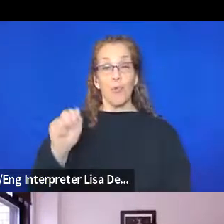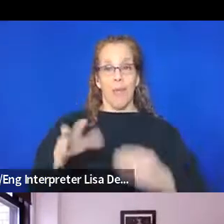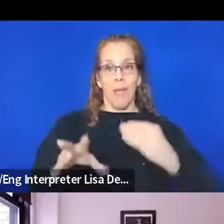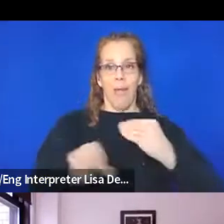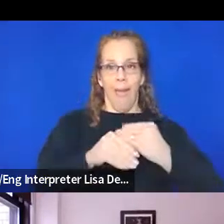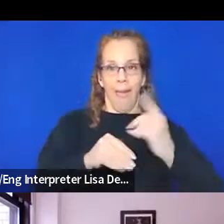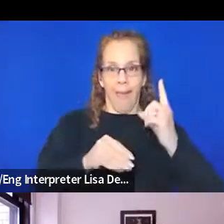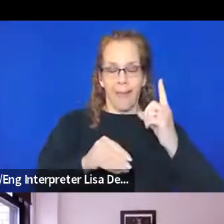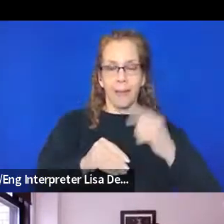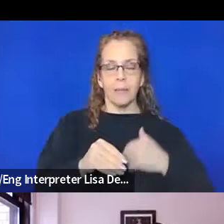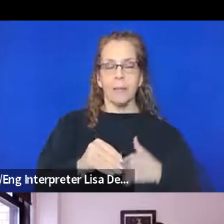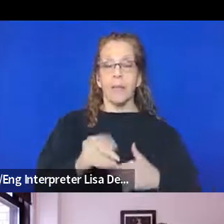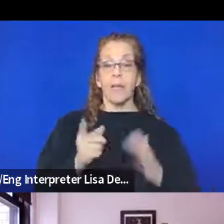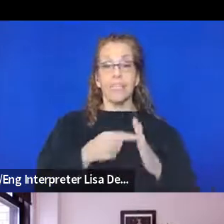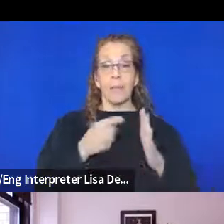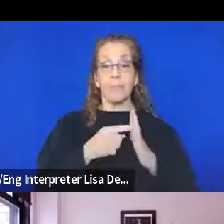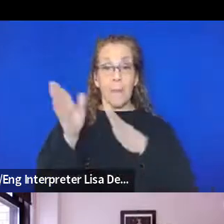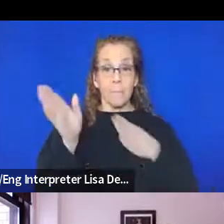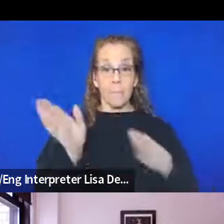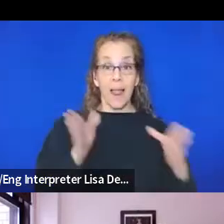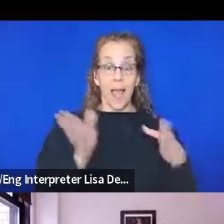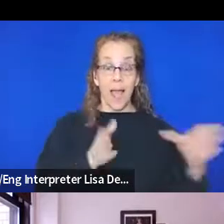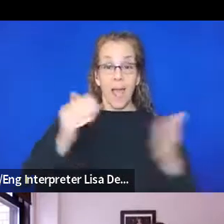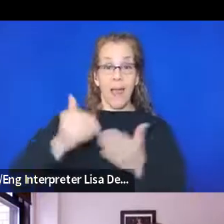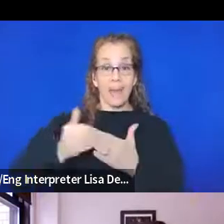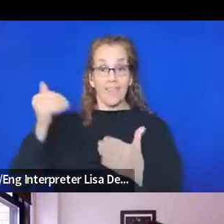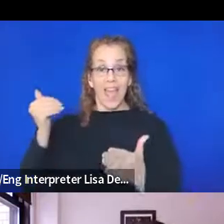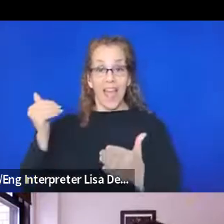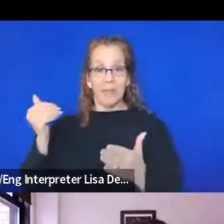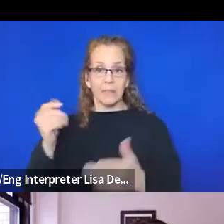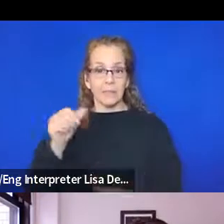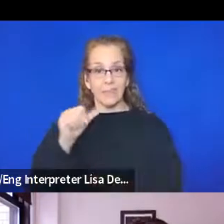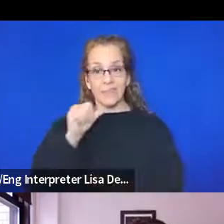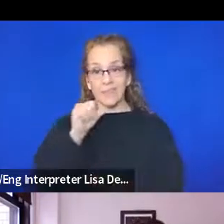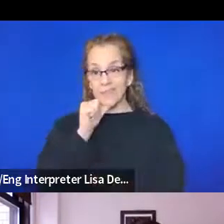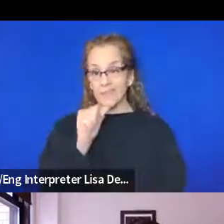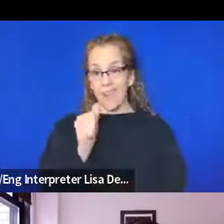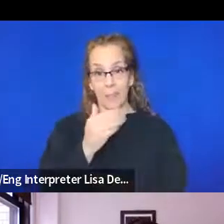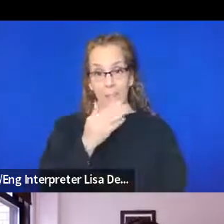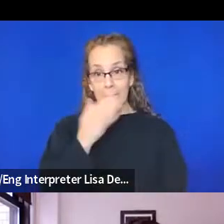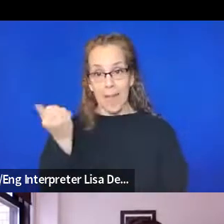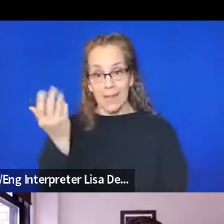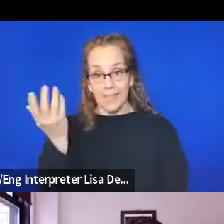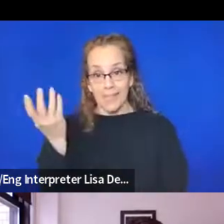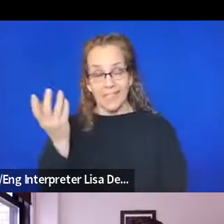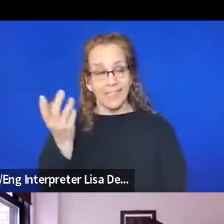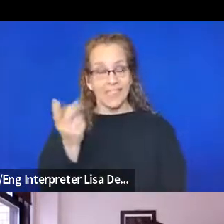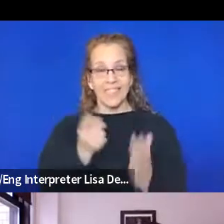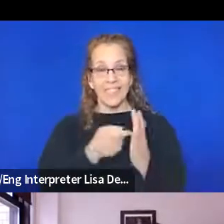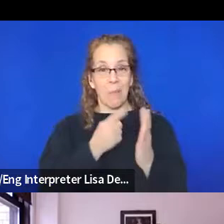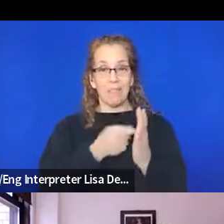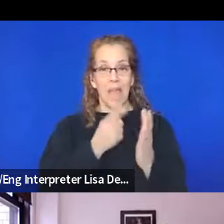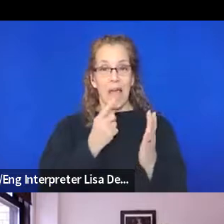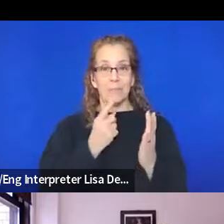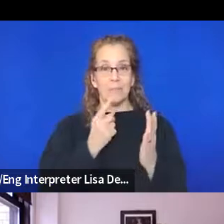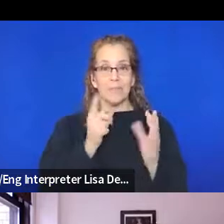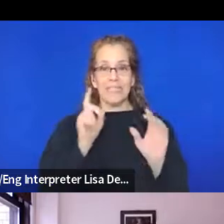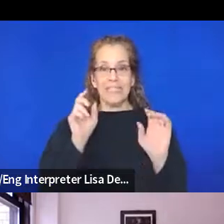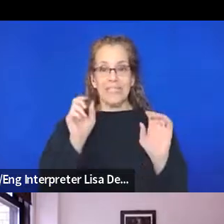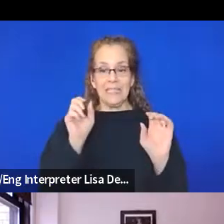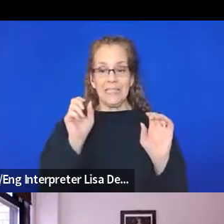you know, planning everything in advance isn't the best. You know, it can really, you know,